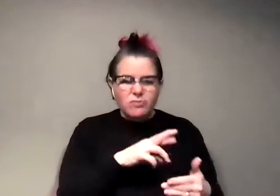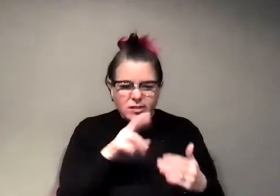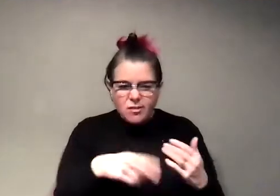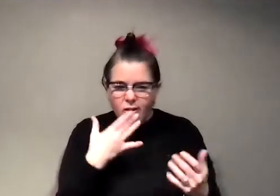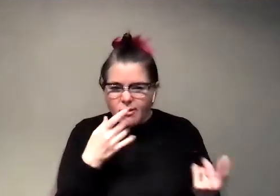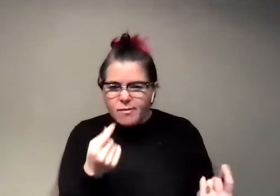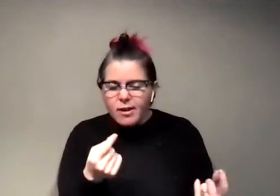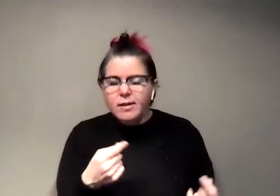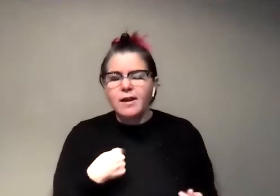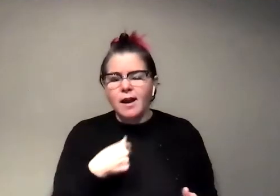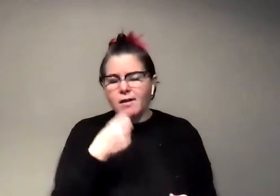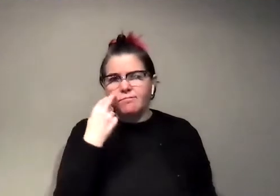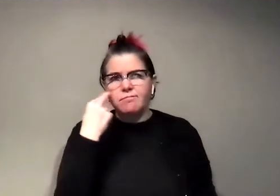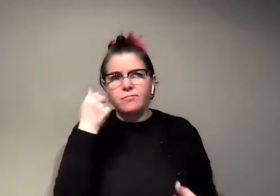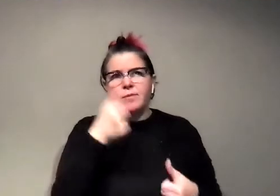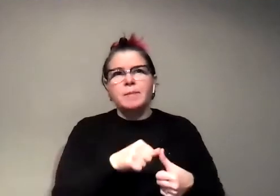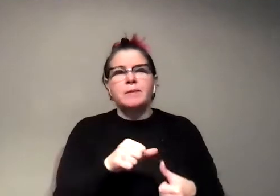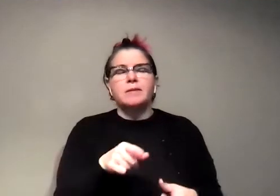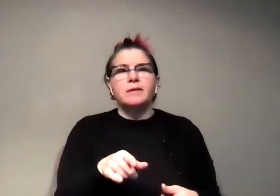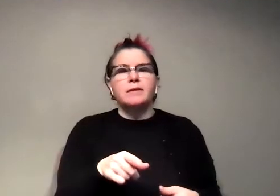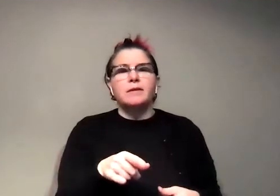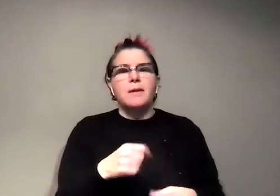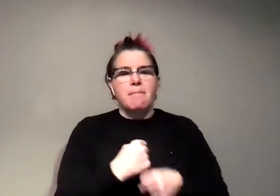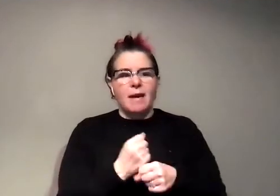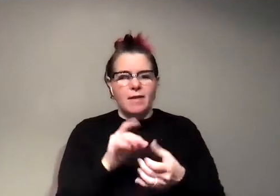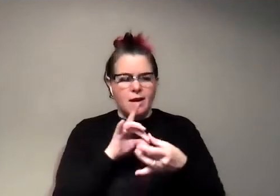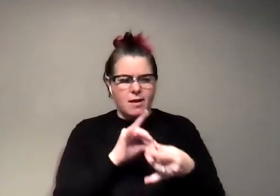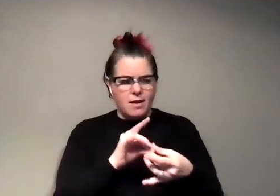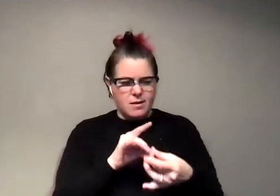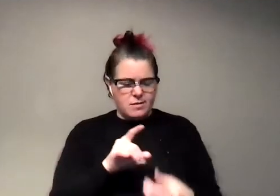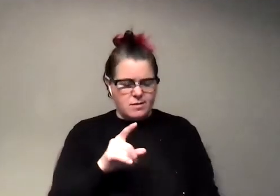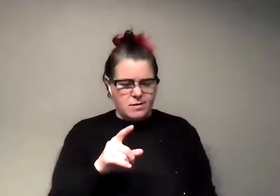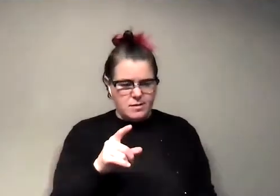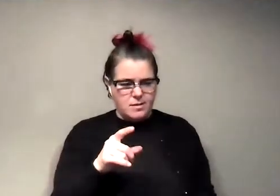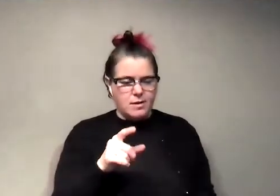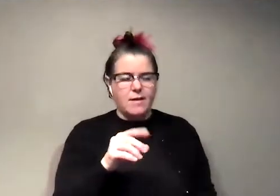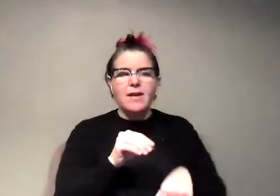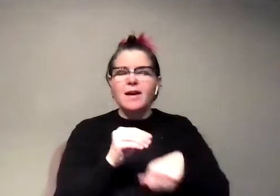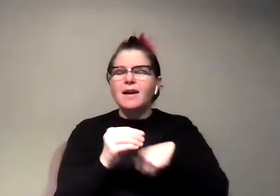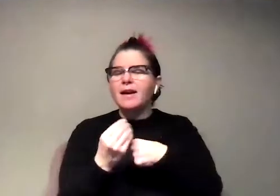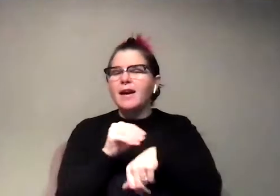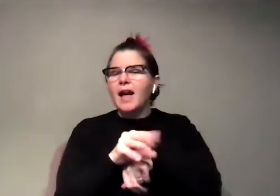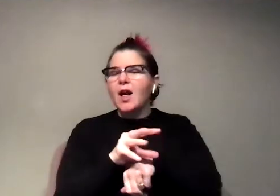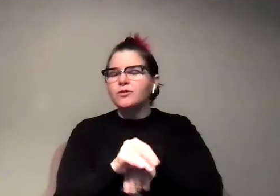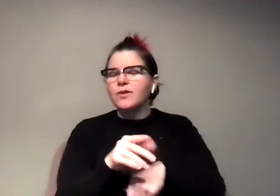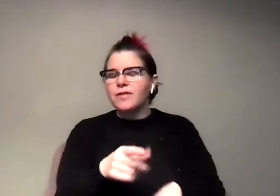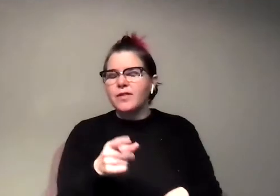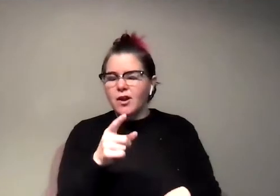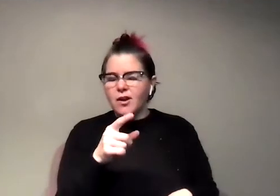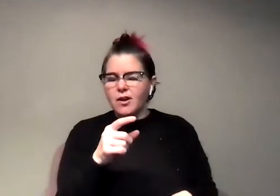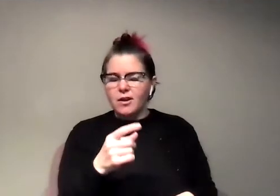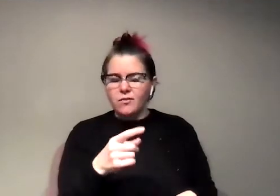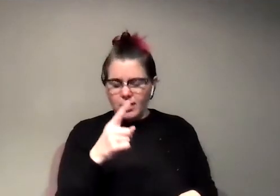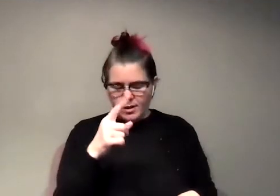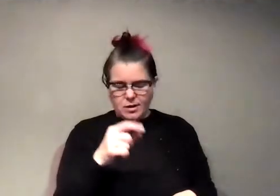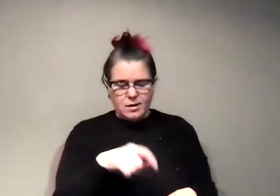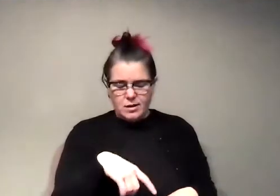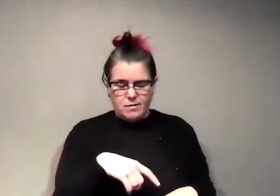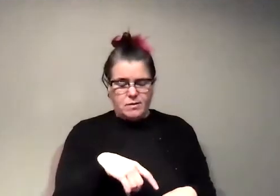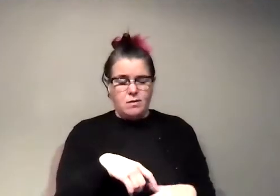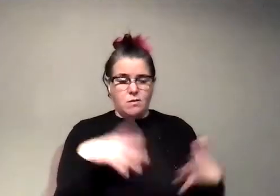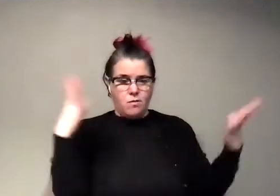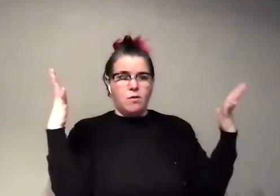I remember making that like connection, like it was actually a counselor there that actually made that connection. It kind of blew my mind. I was like,